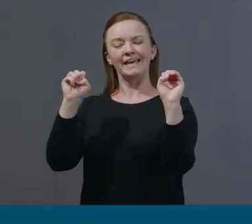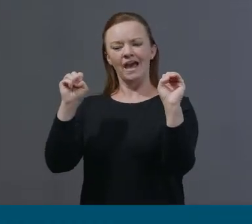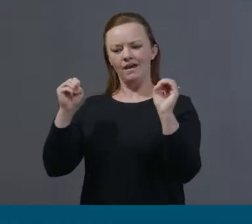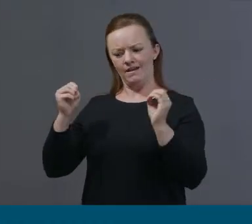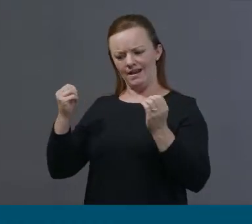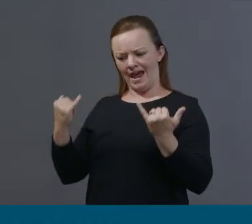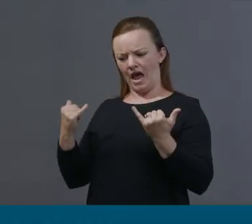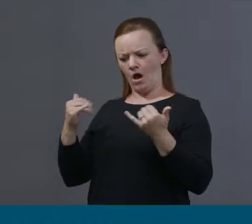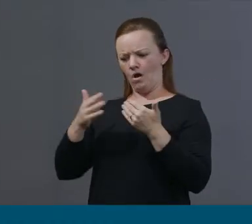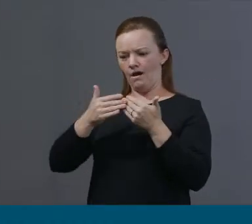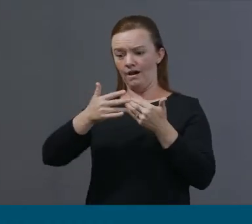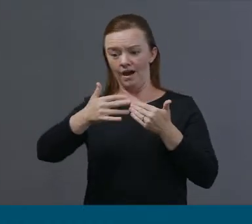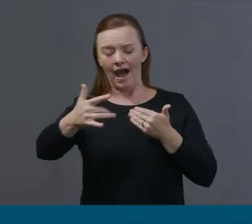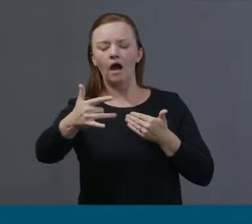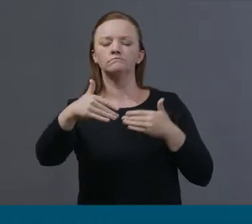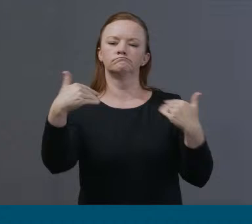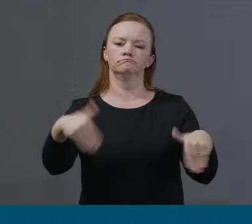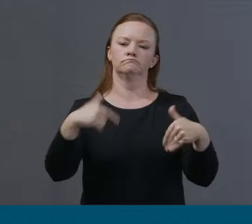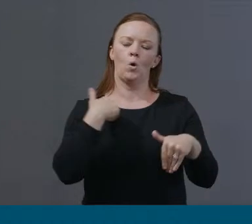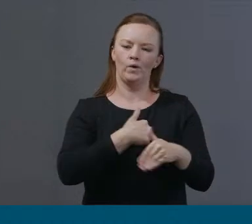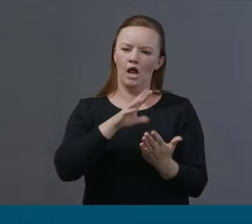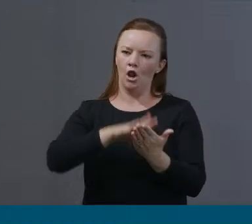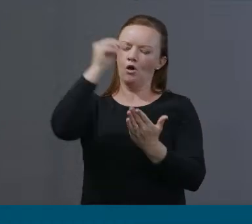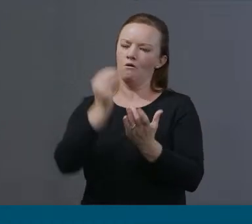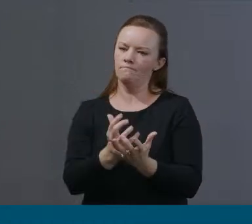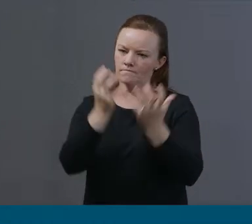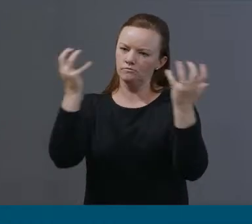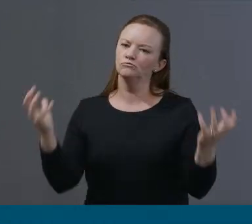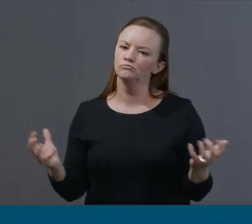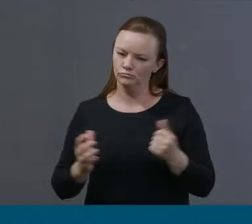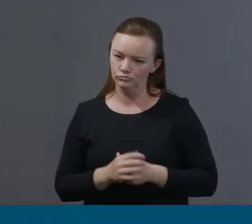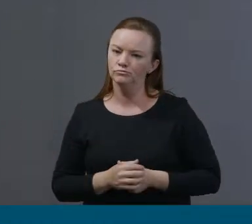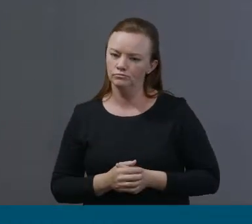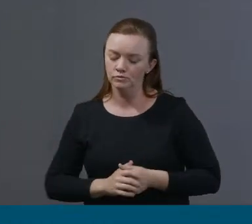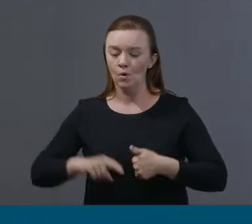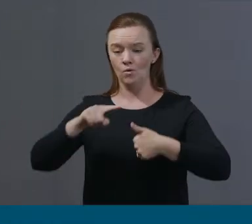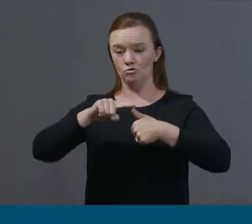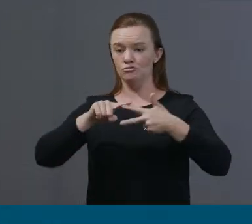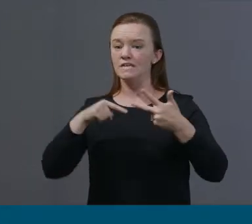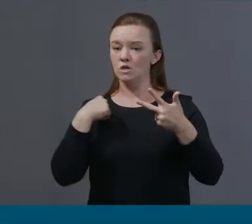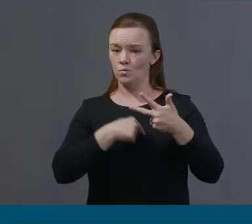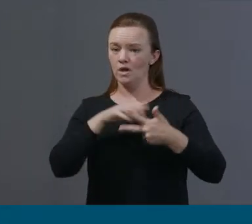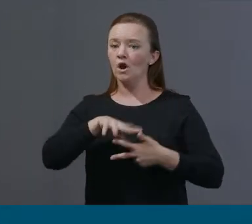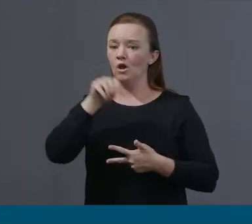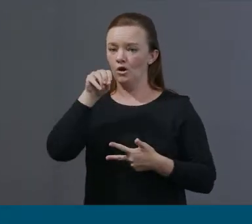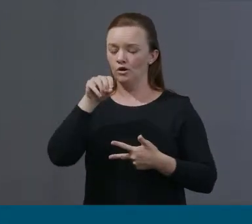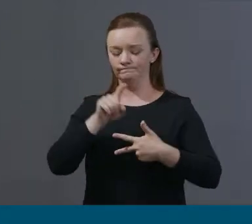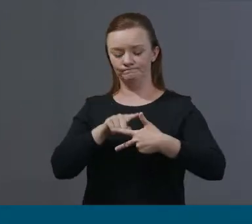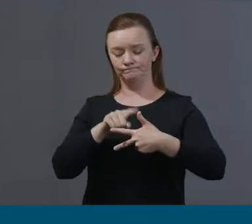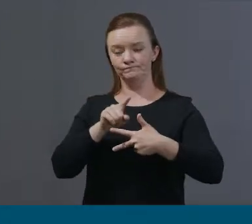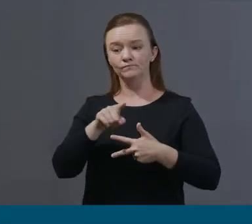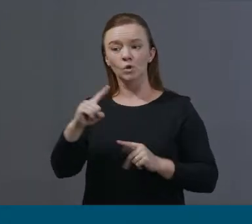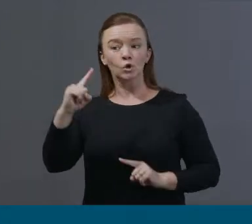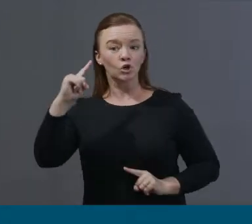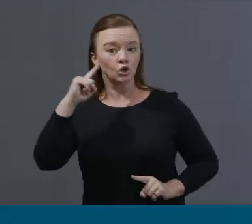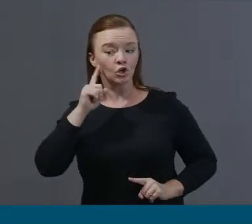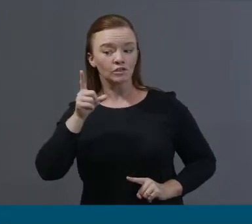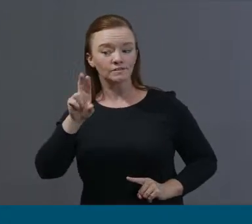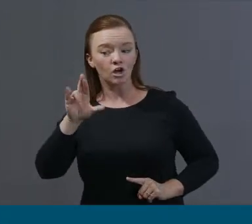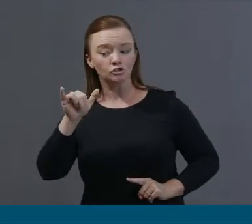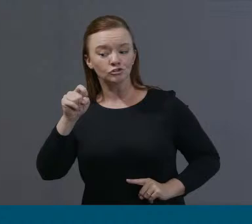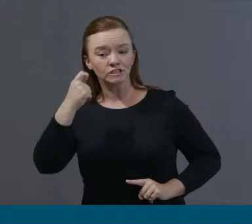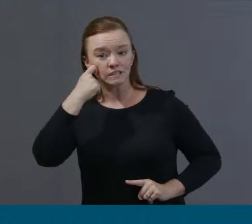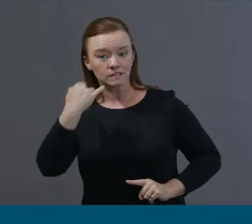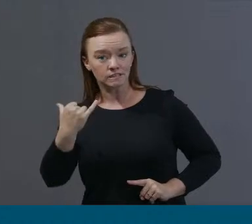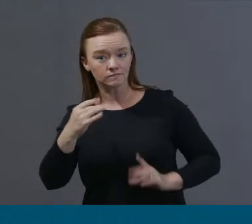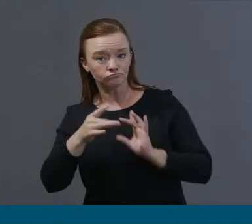here's three things that we know. First, if you heard what Dr. Christ just said, you are most